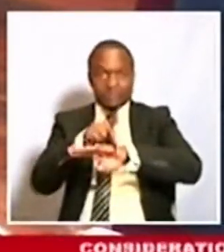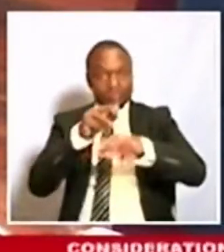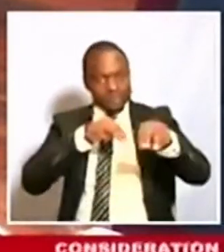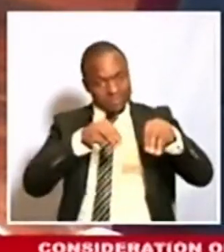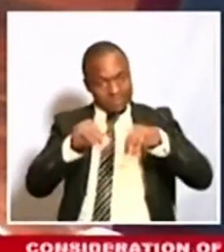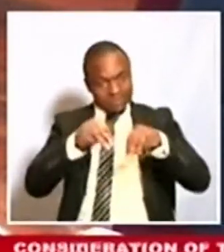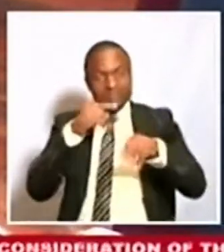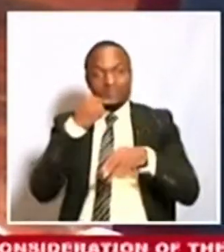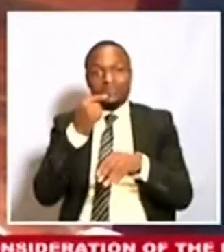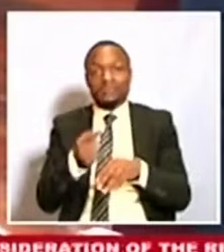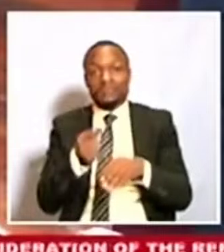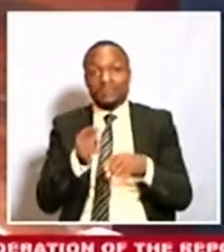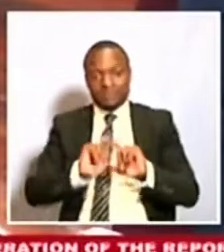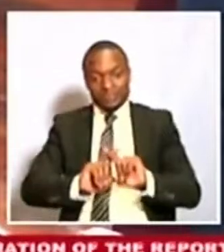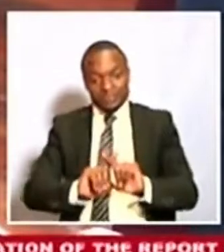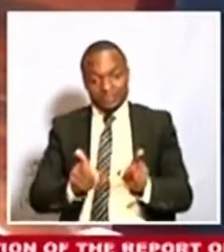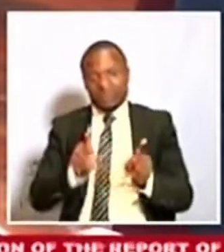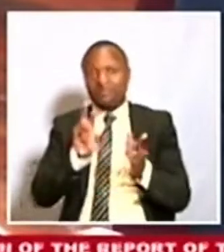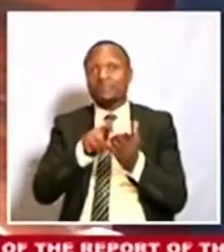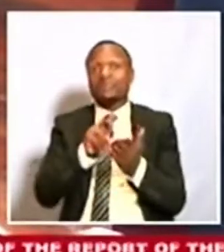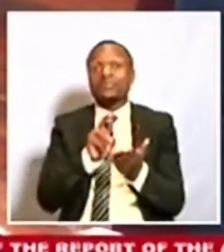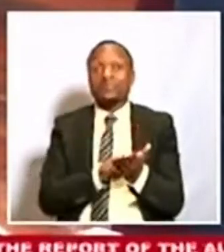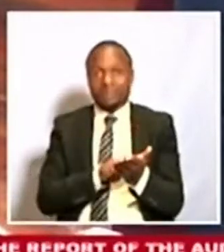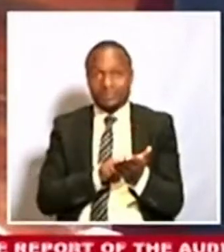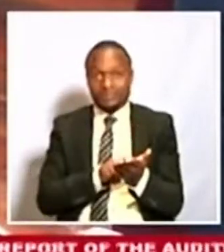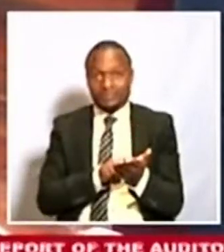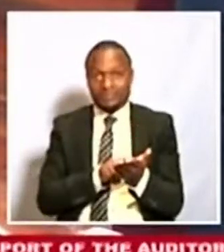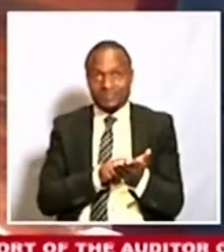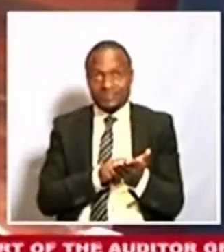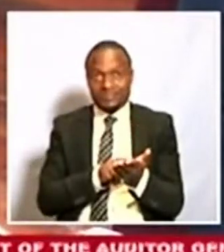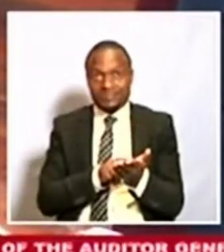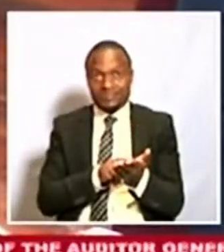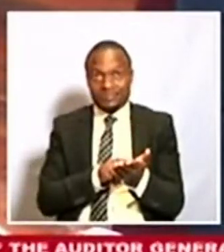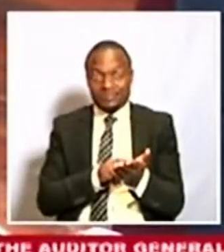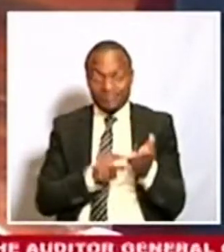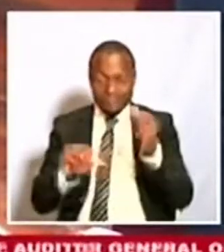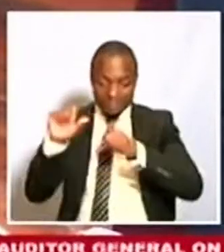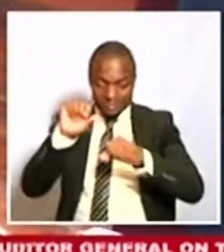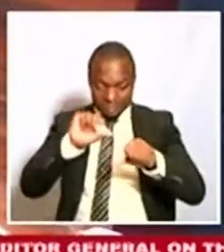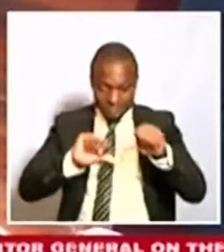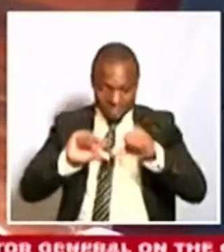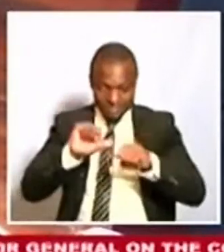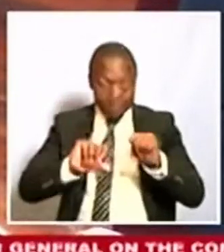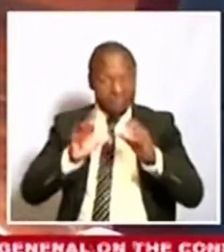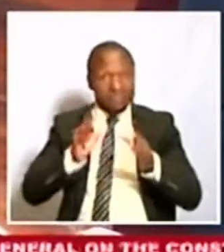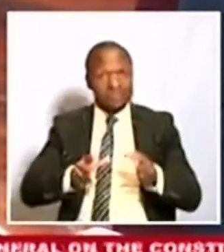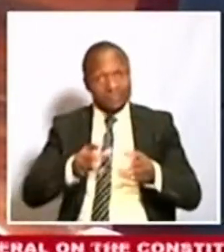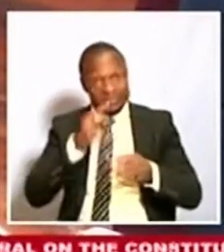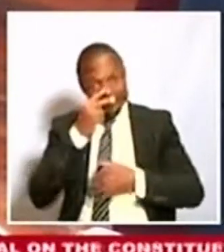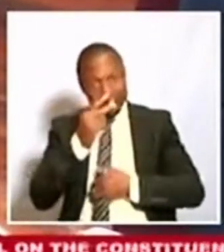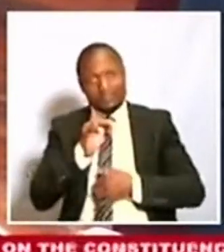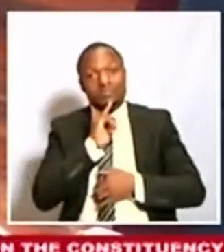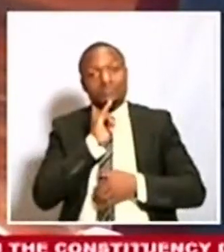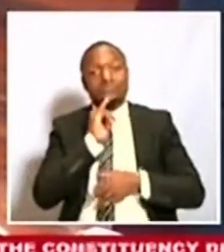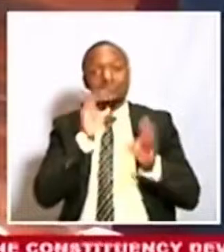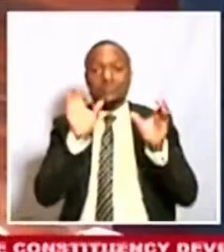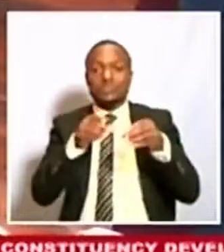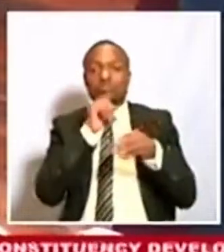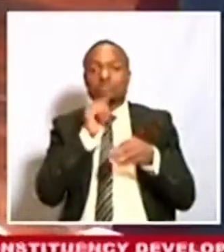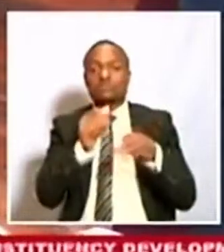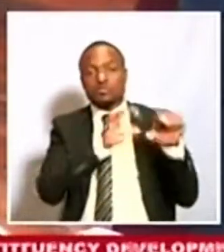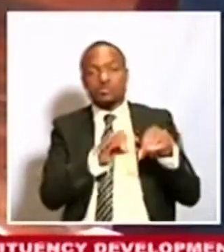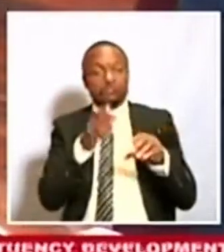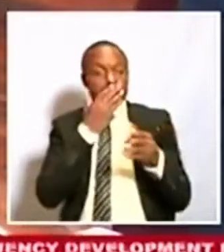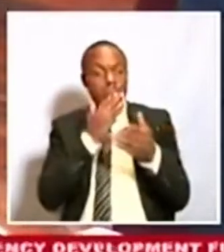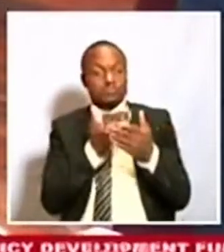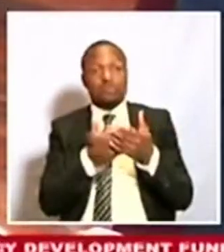to state that contrary to the provision, the auditor observed that Isoka Town Council did not carry out effective